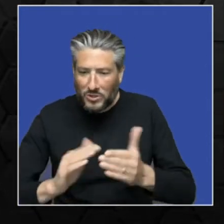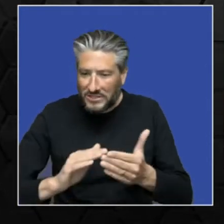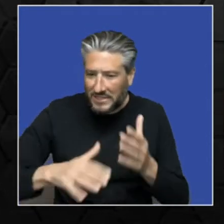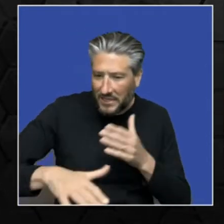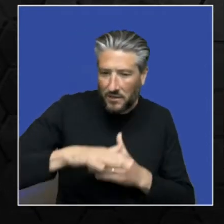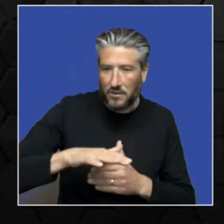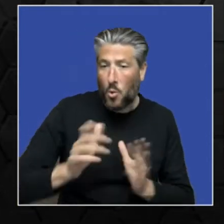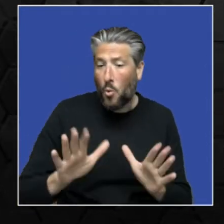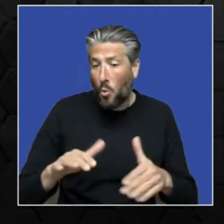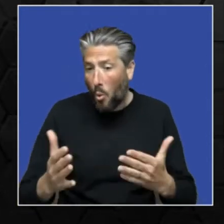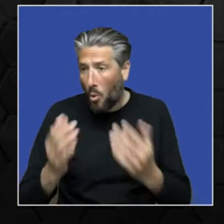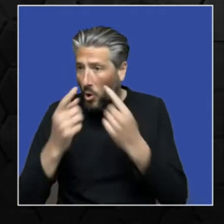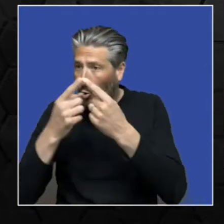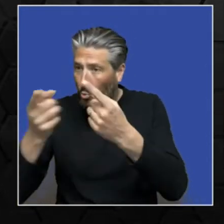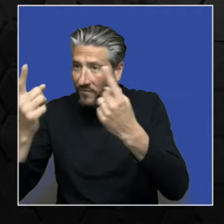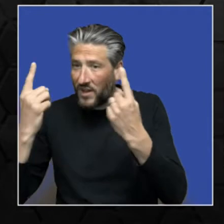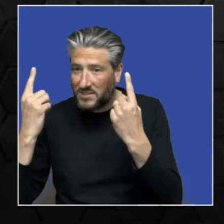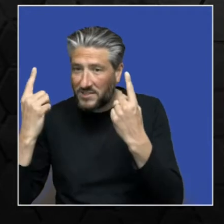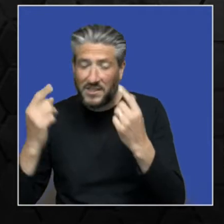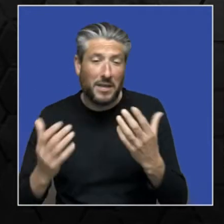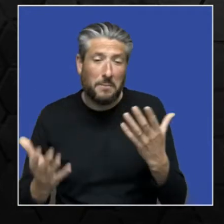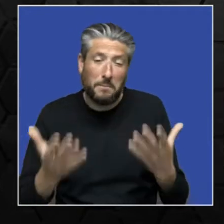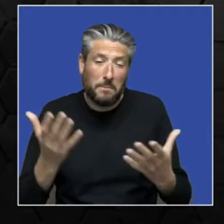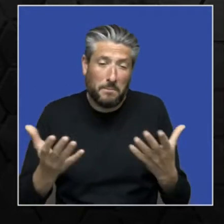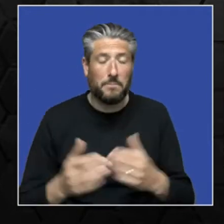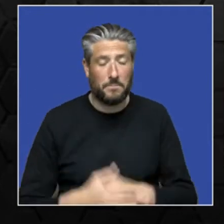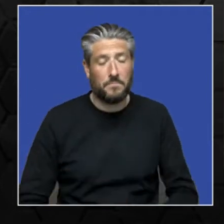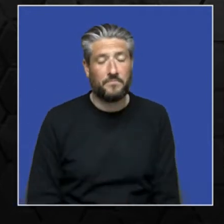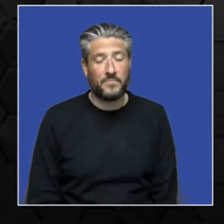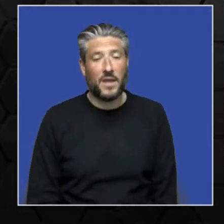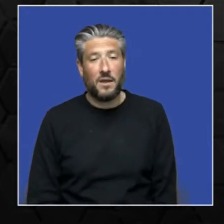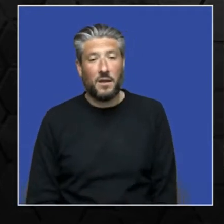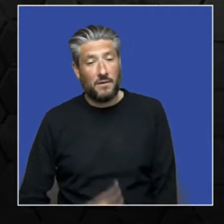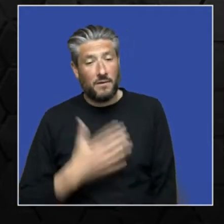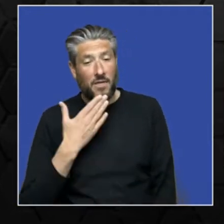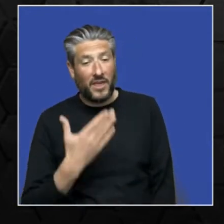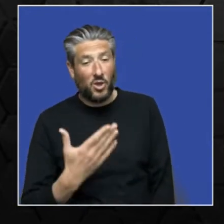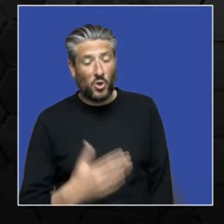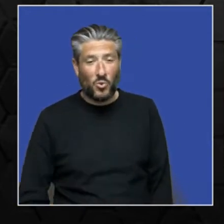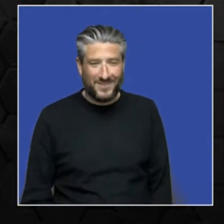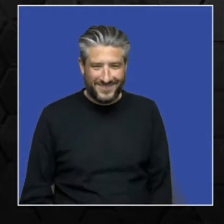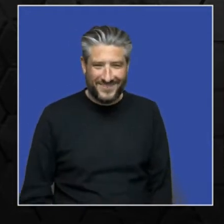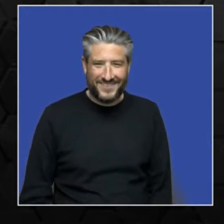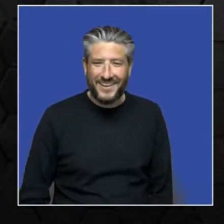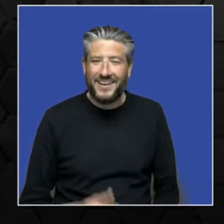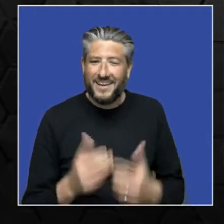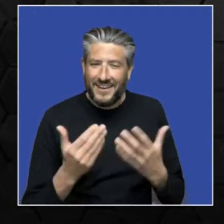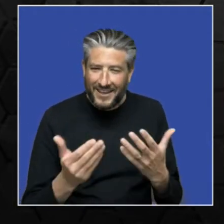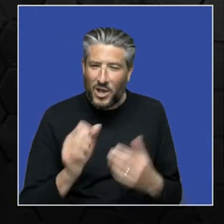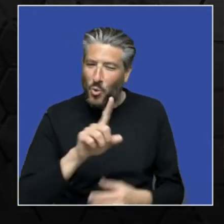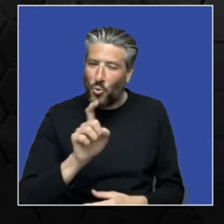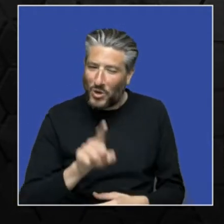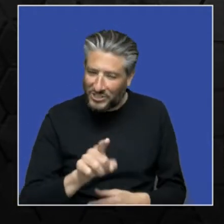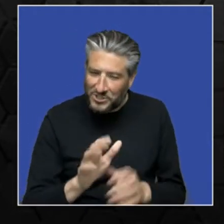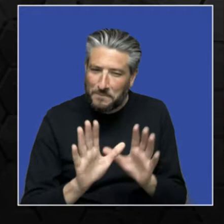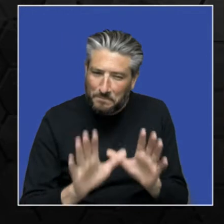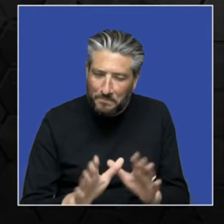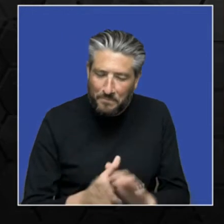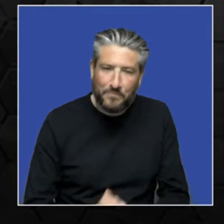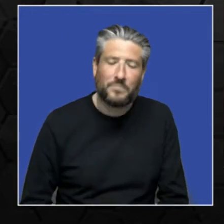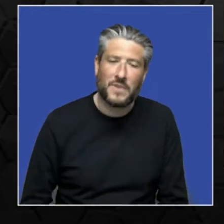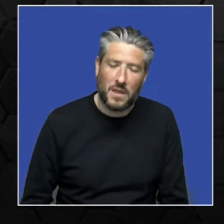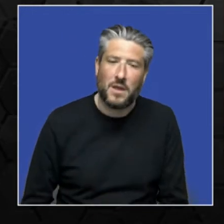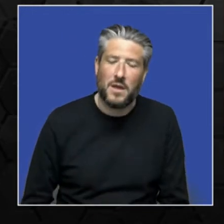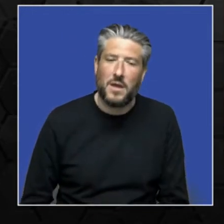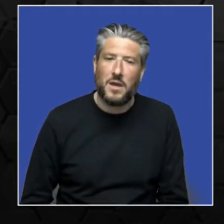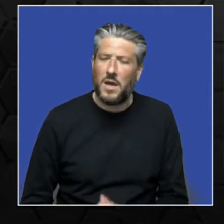Thanks, Vedant, for the awesome points. So another question I keep getting asked about is, what is the difference between research